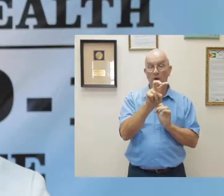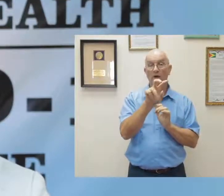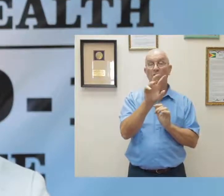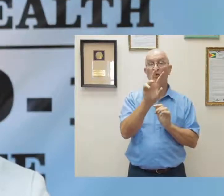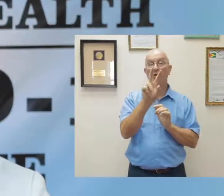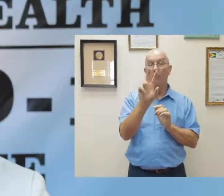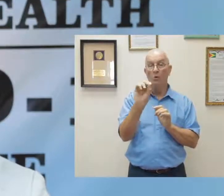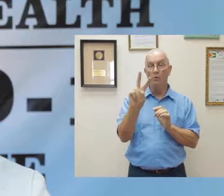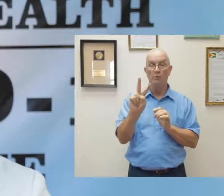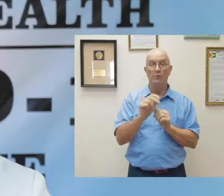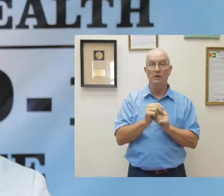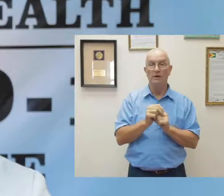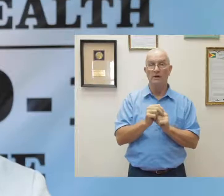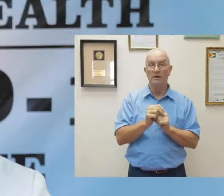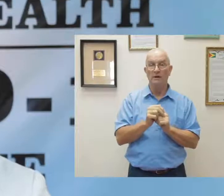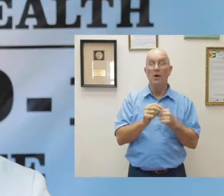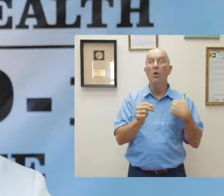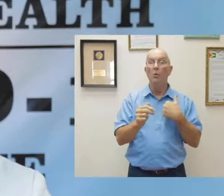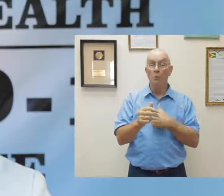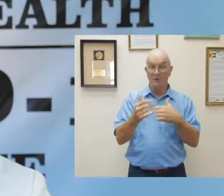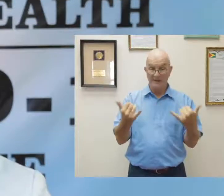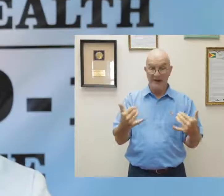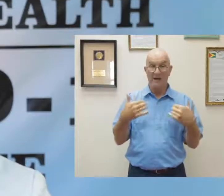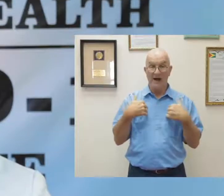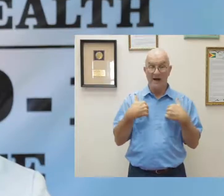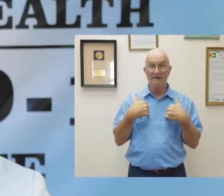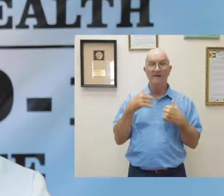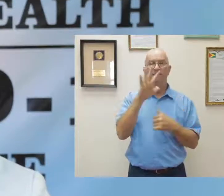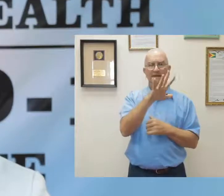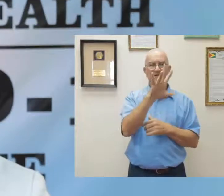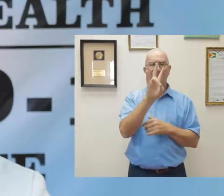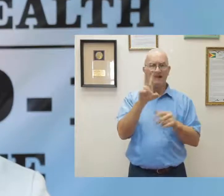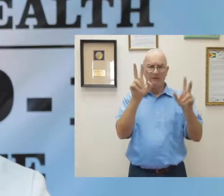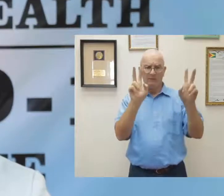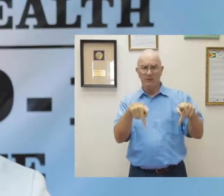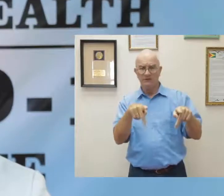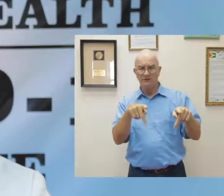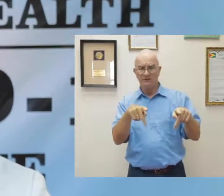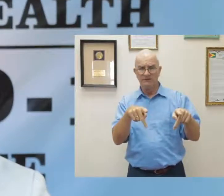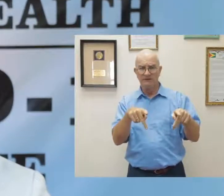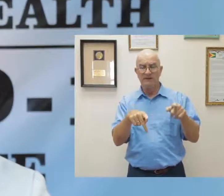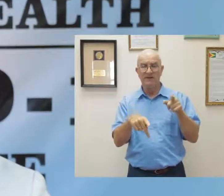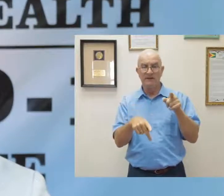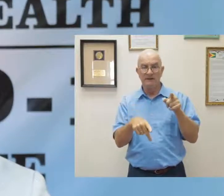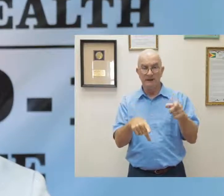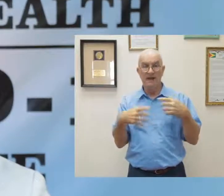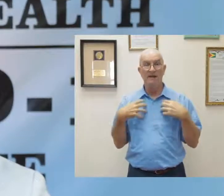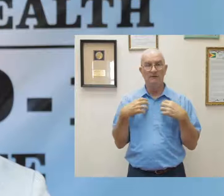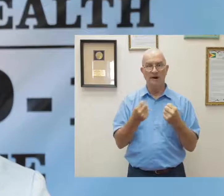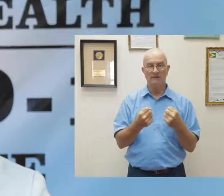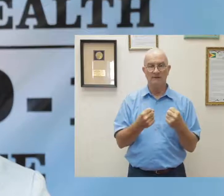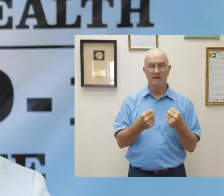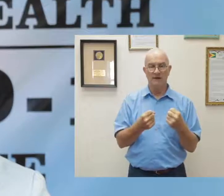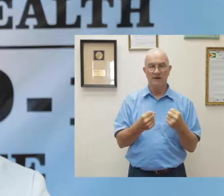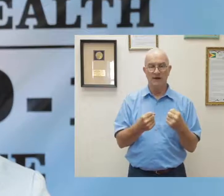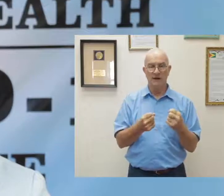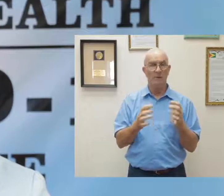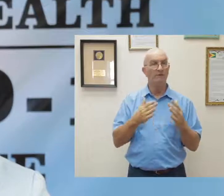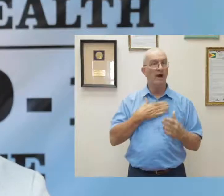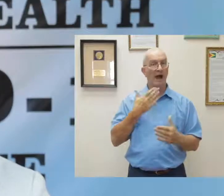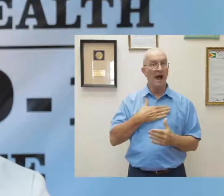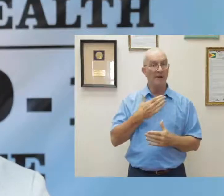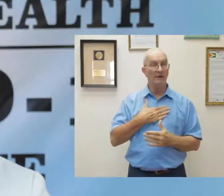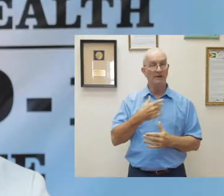1,202. We currently have 57 persons that have recovered, and we are very happy